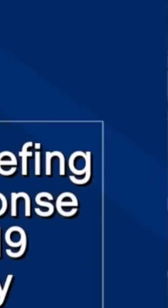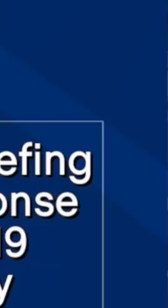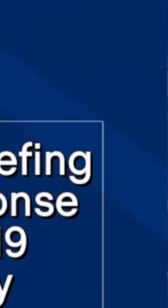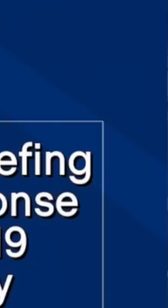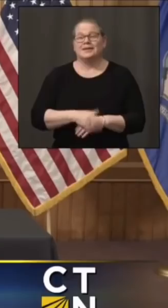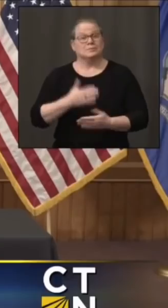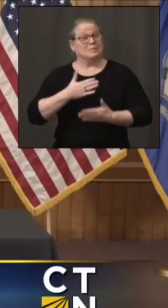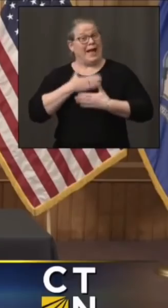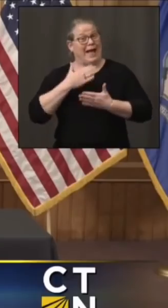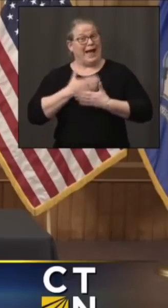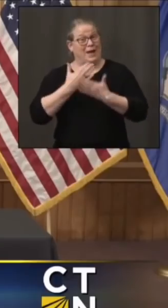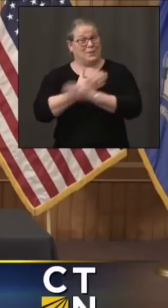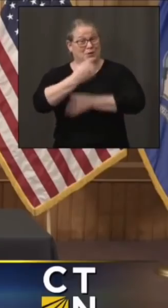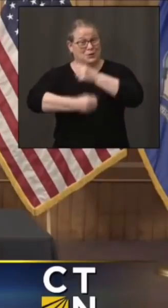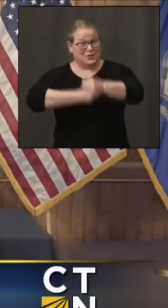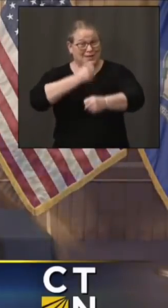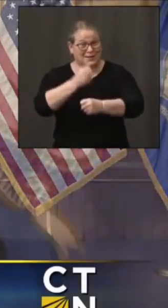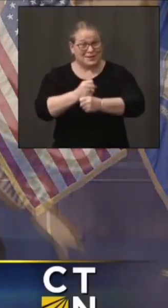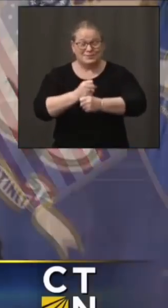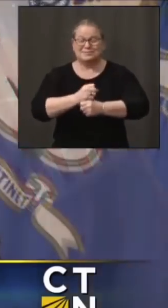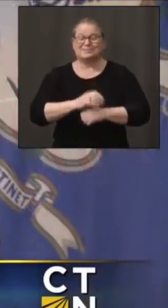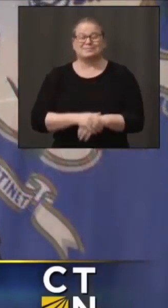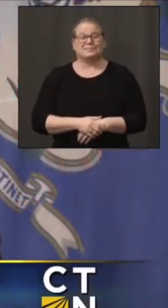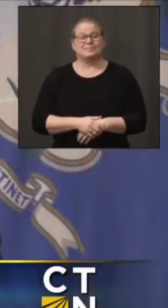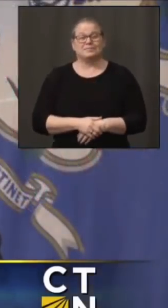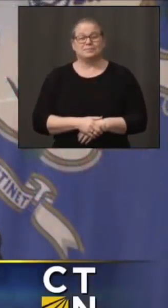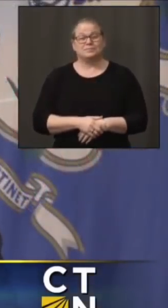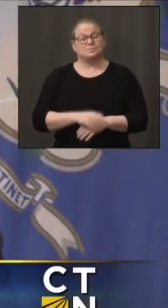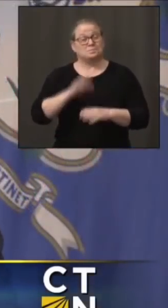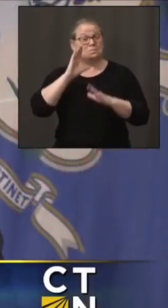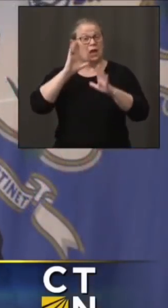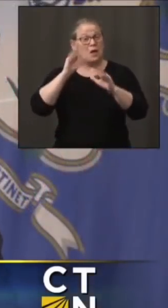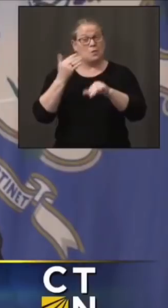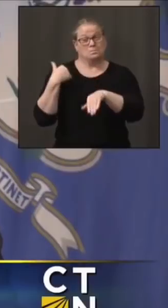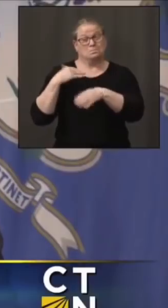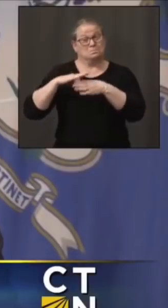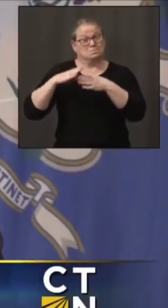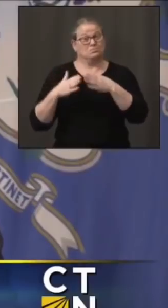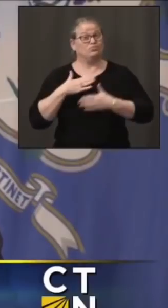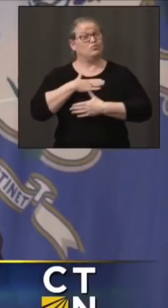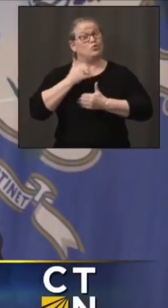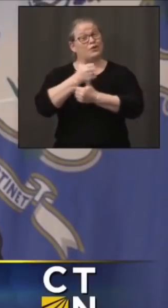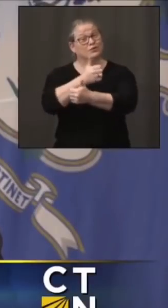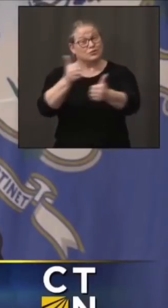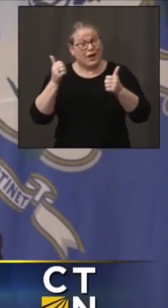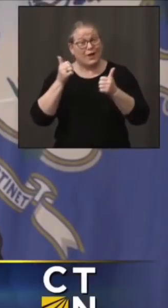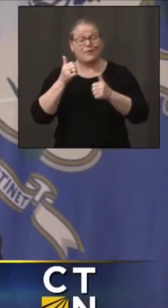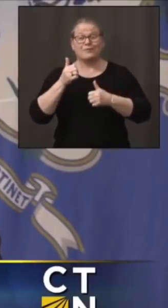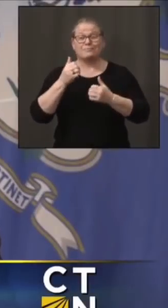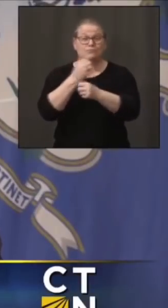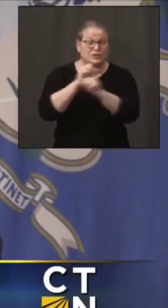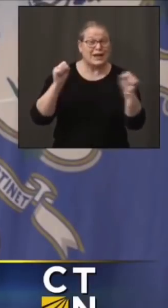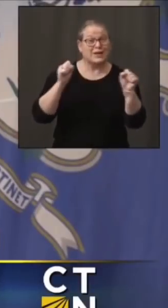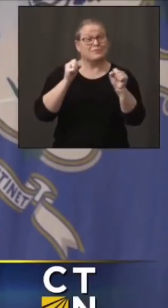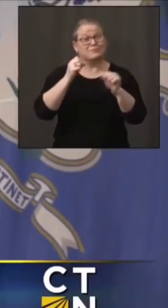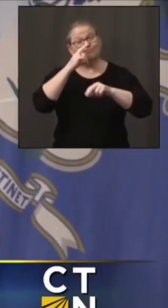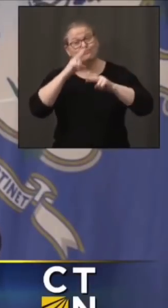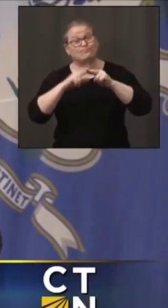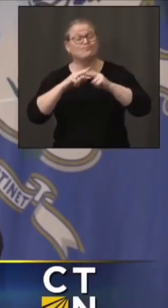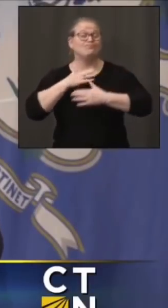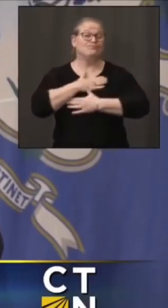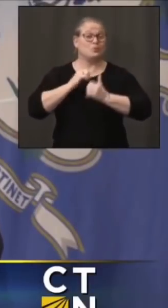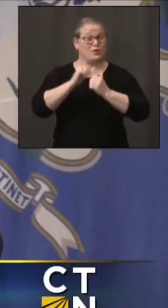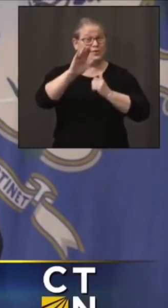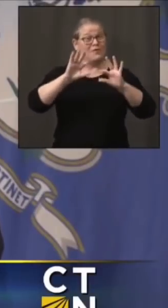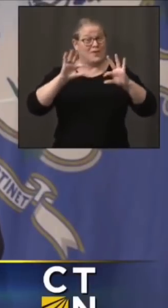Happy New Year to you. I hope you had a safe time and a good time with family. I'm here